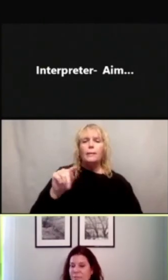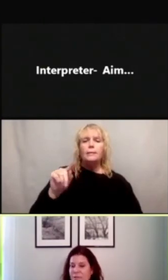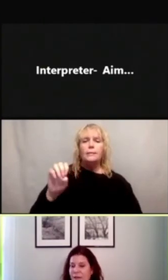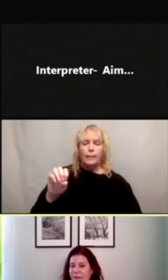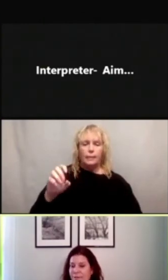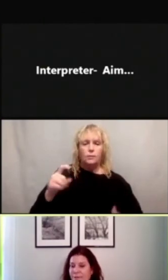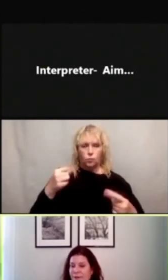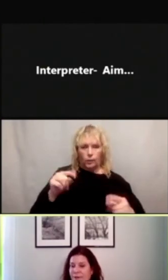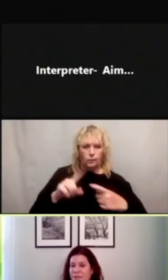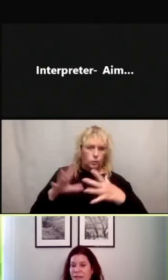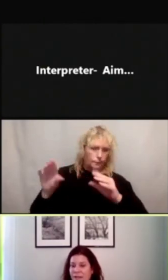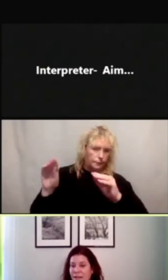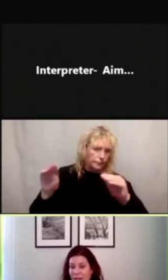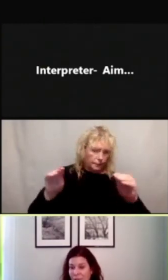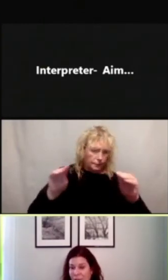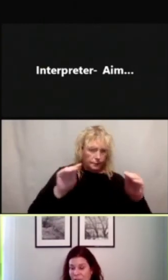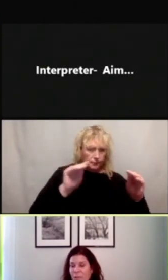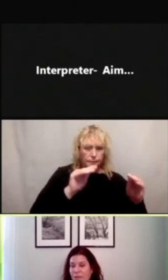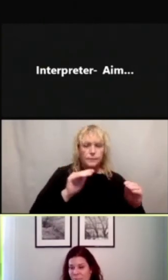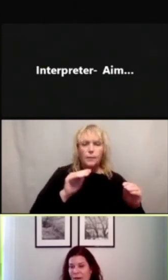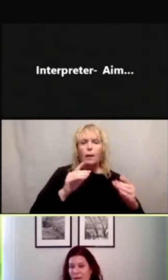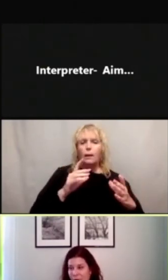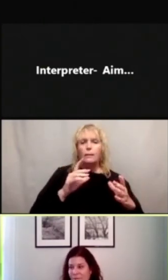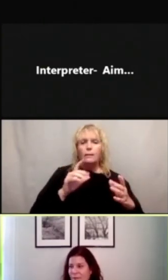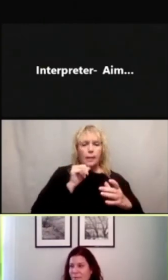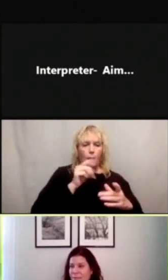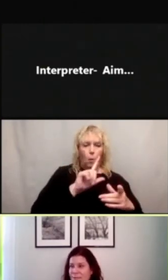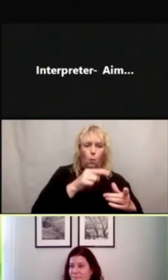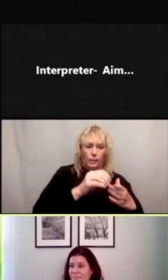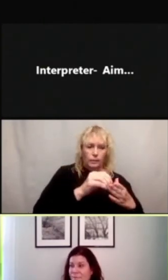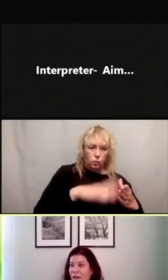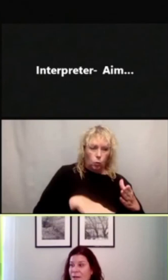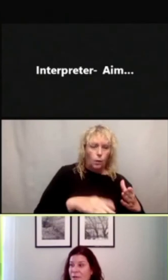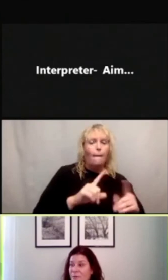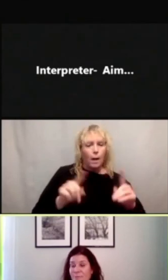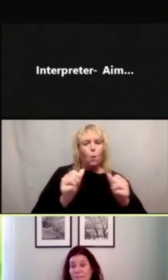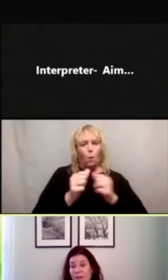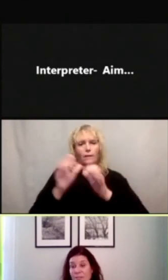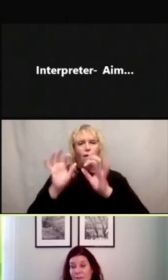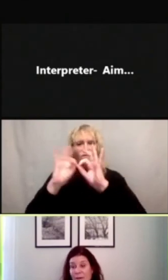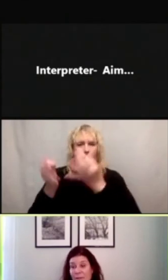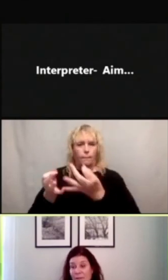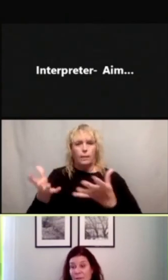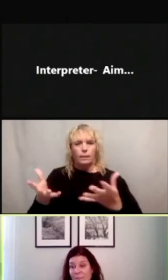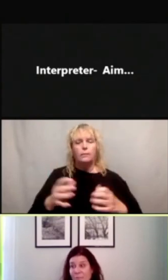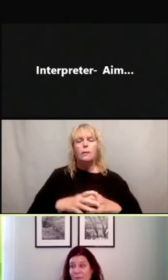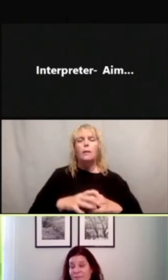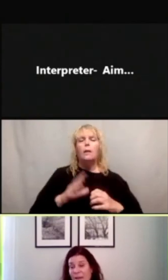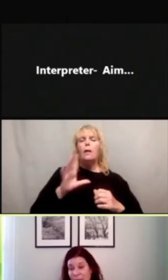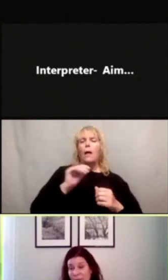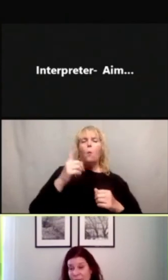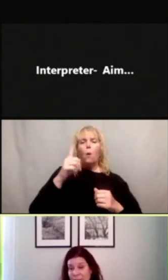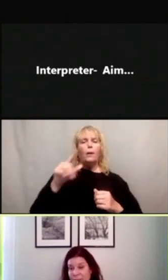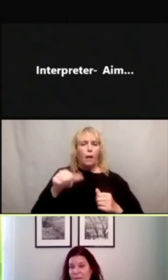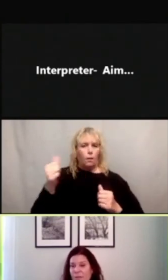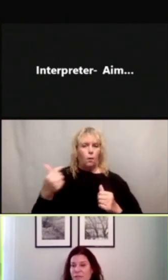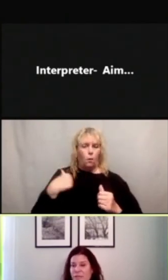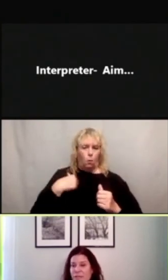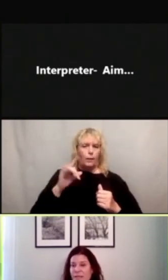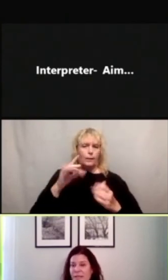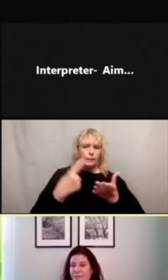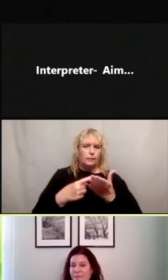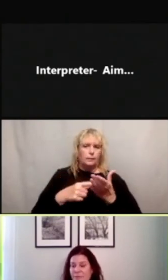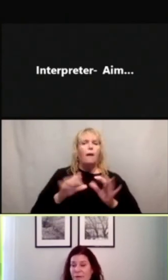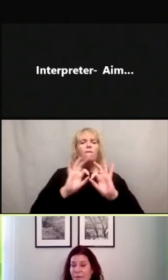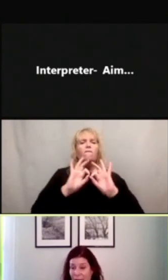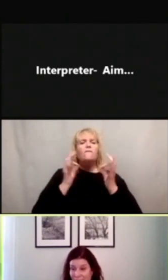in terms of educating not only the student, but their families. Another piece we talked about a little bit was family literacy, which